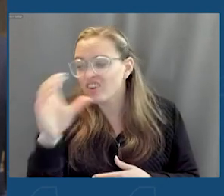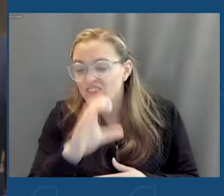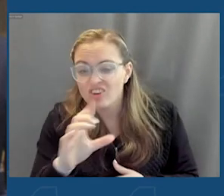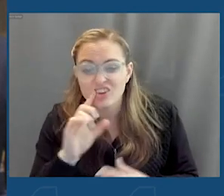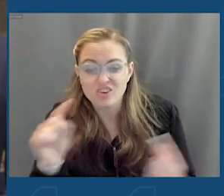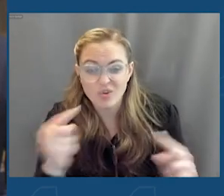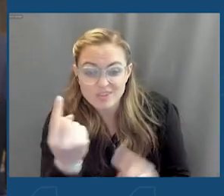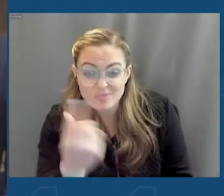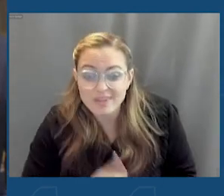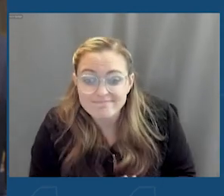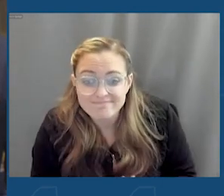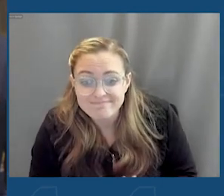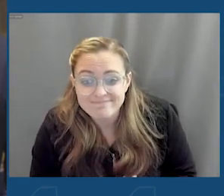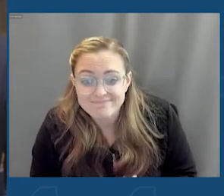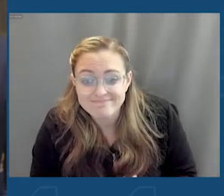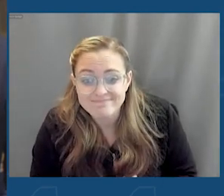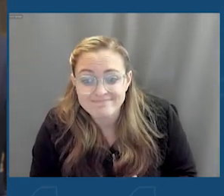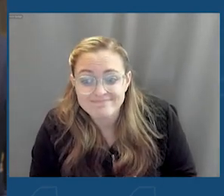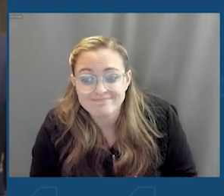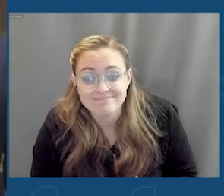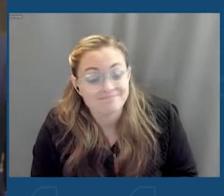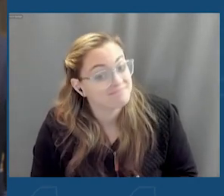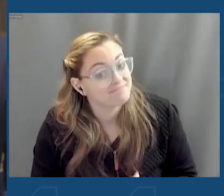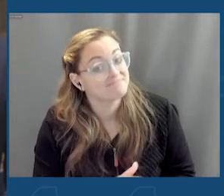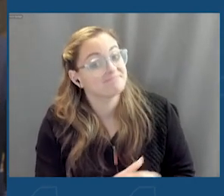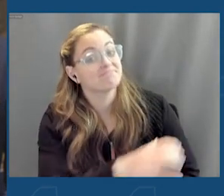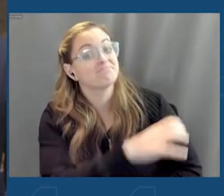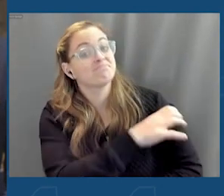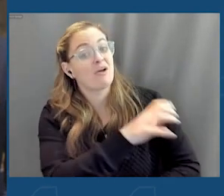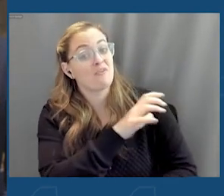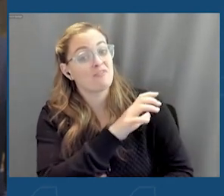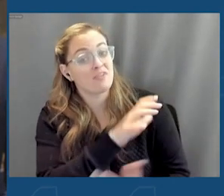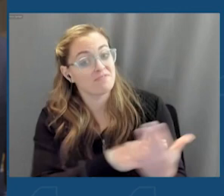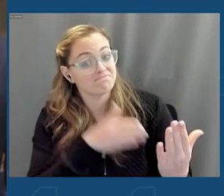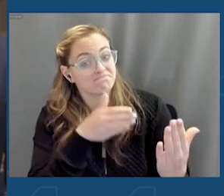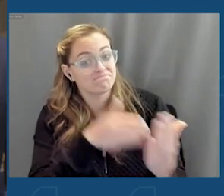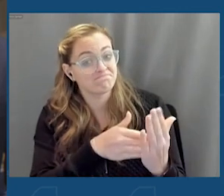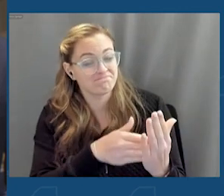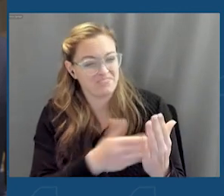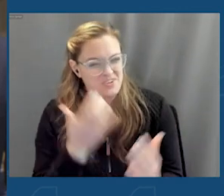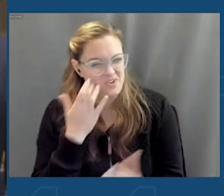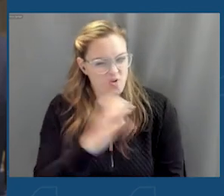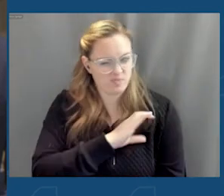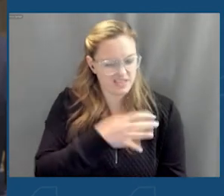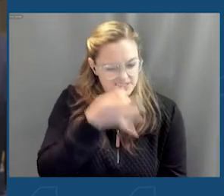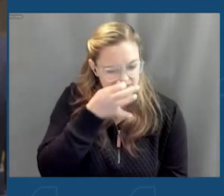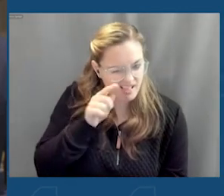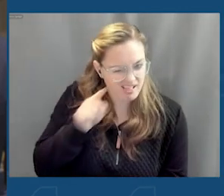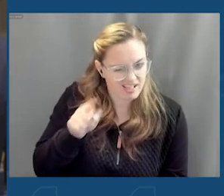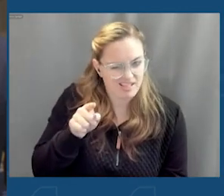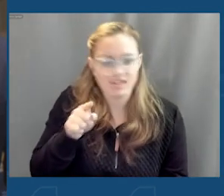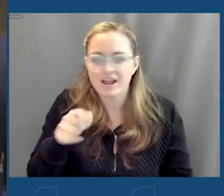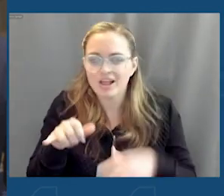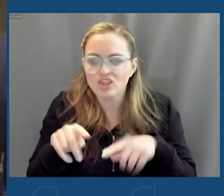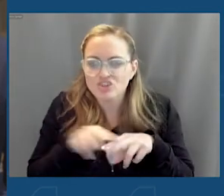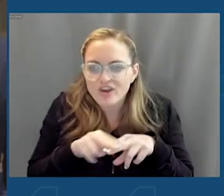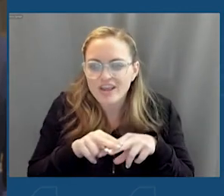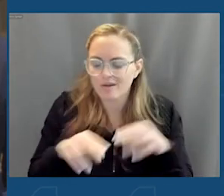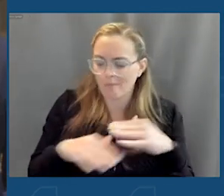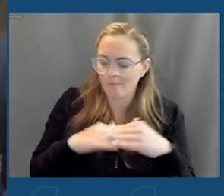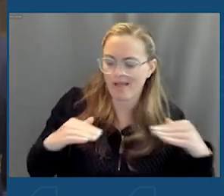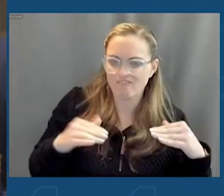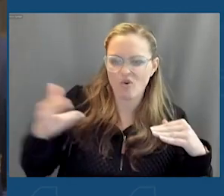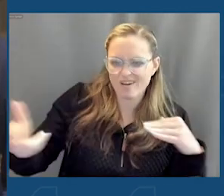to somebody, that's a powerful deterrent when you know there's a police officer right either in the train, the platform, and the